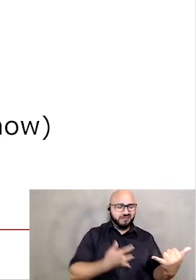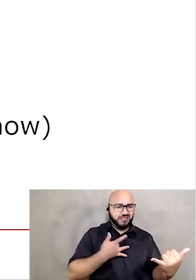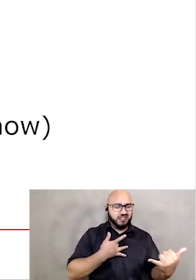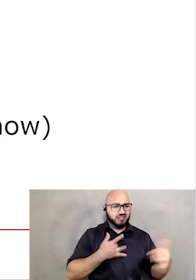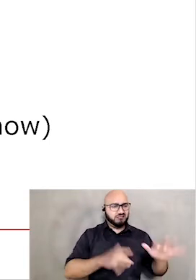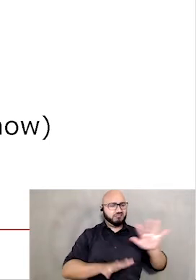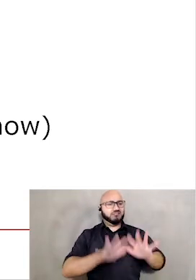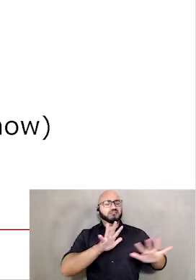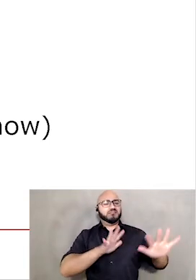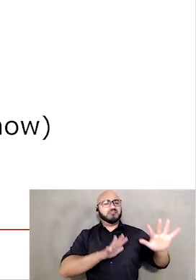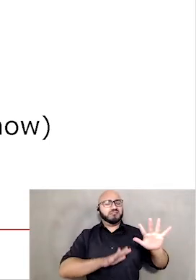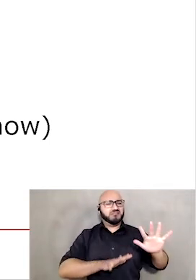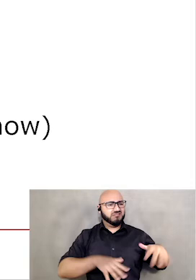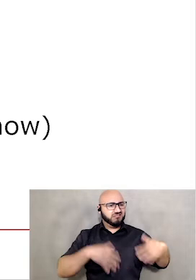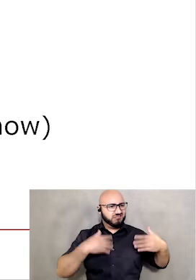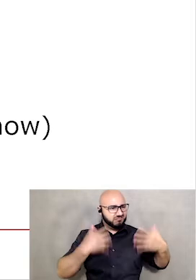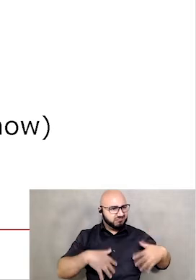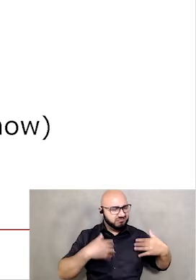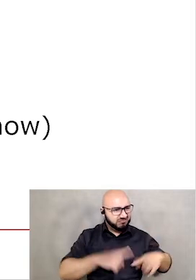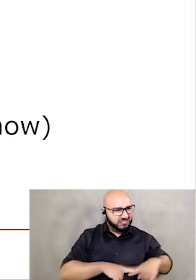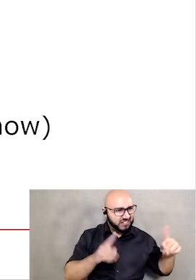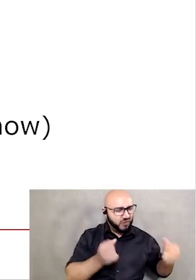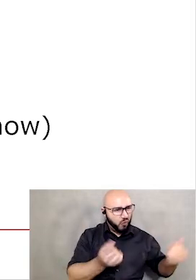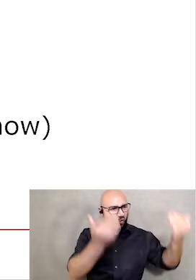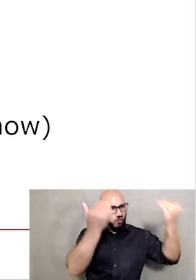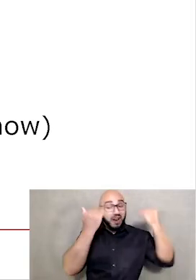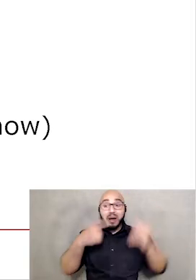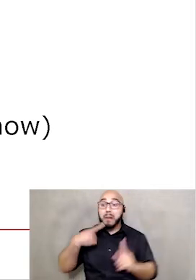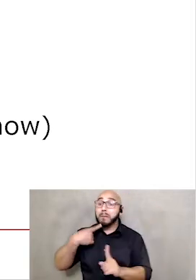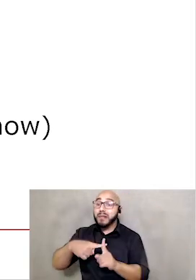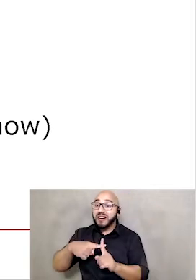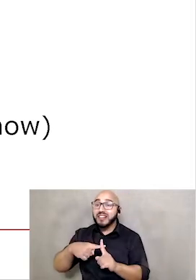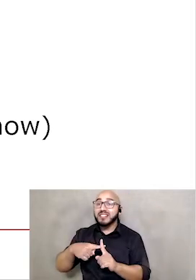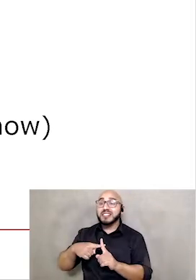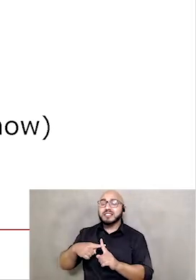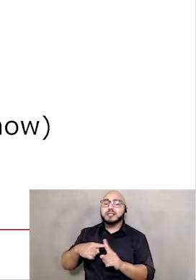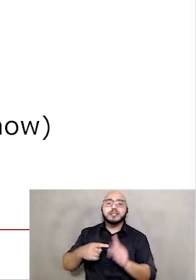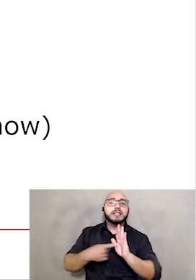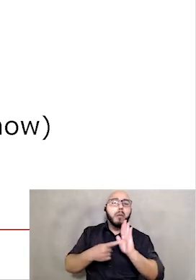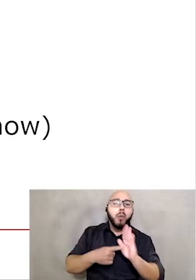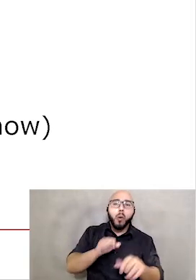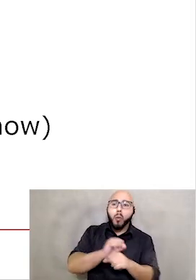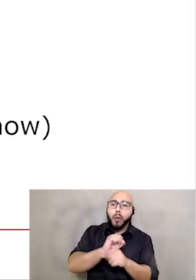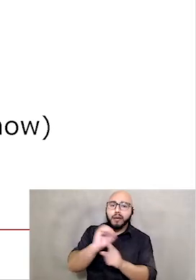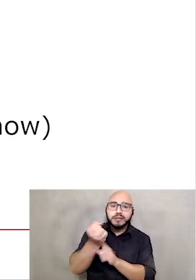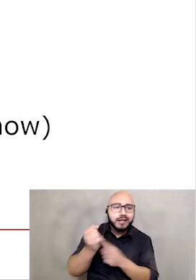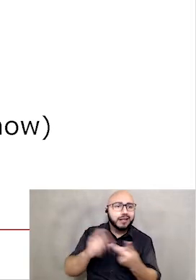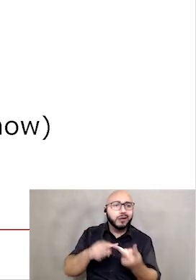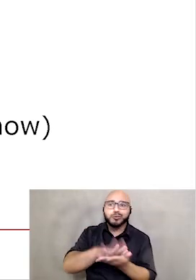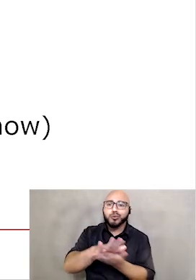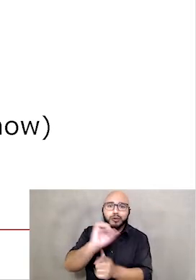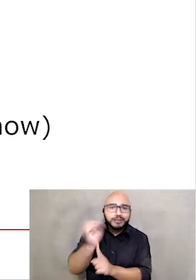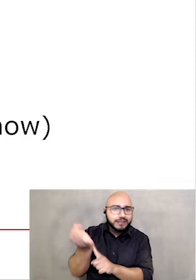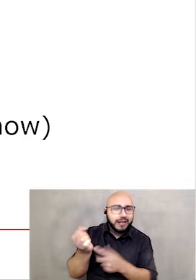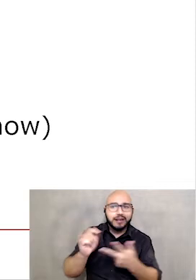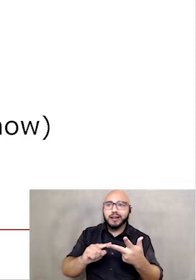overwhelming. It can also be stressful trying to make the transition, whether this is in a work setting, school setting, or